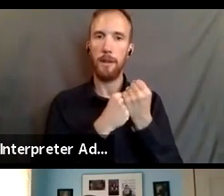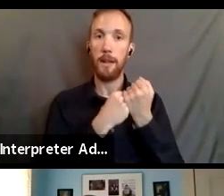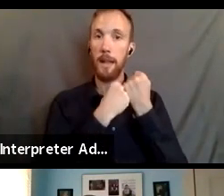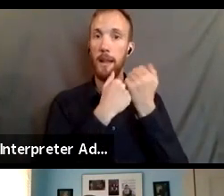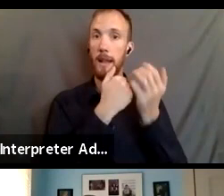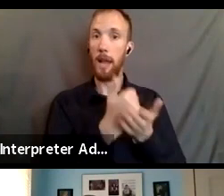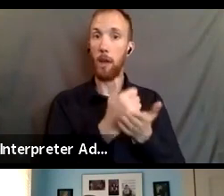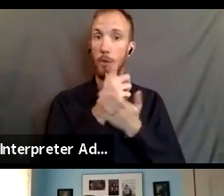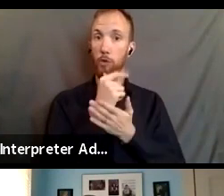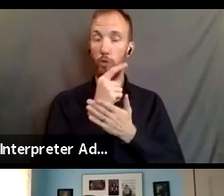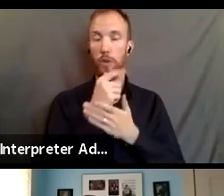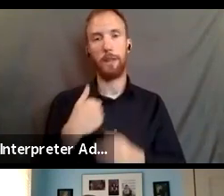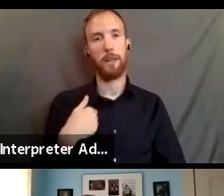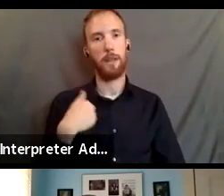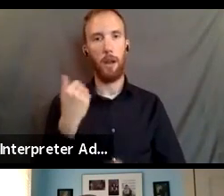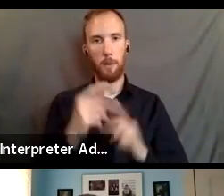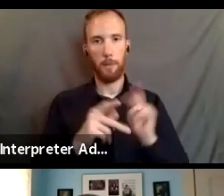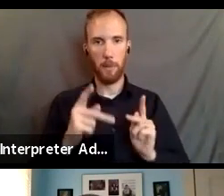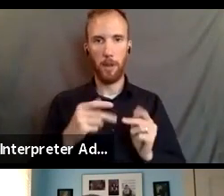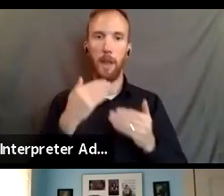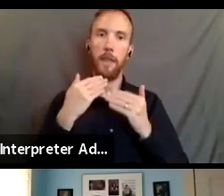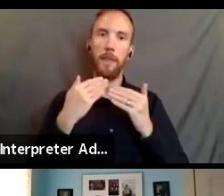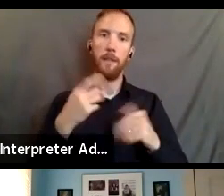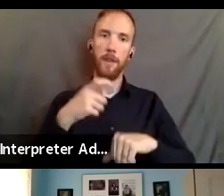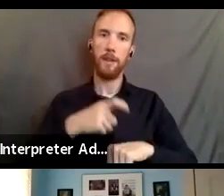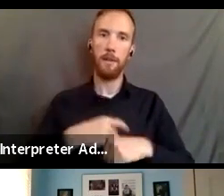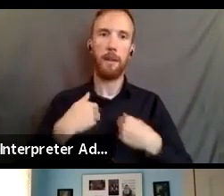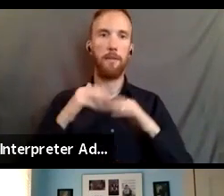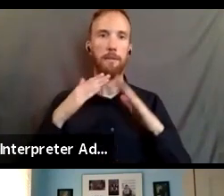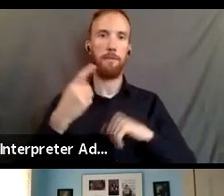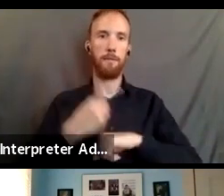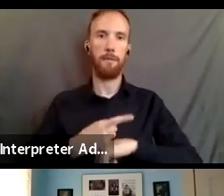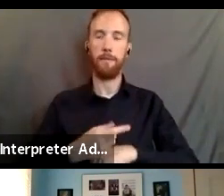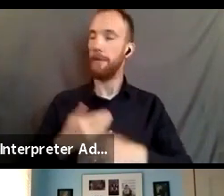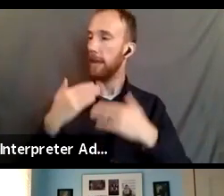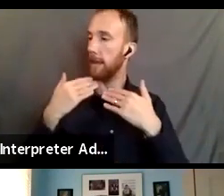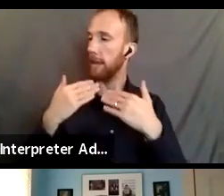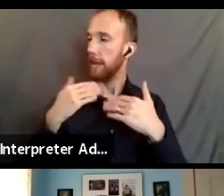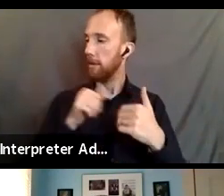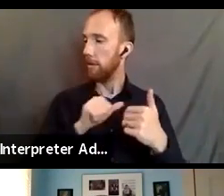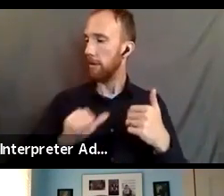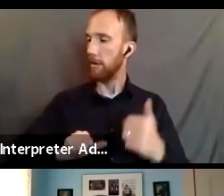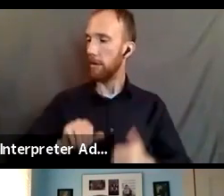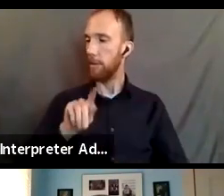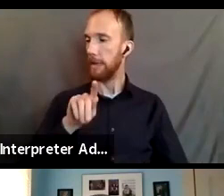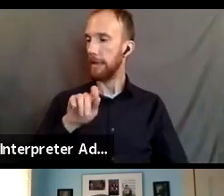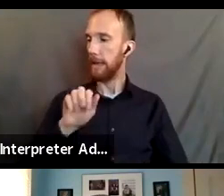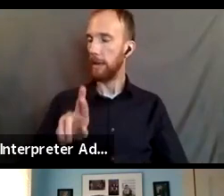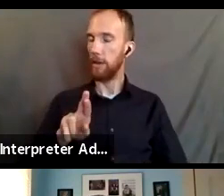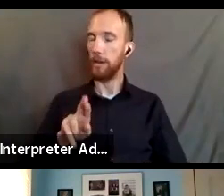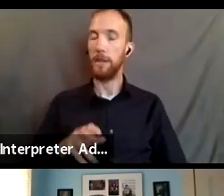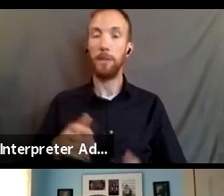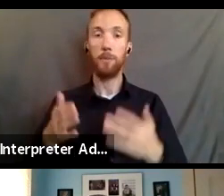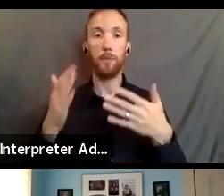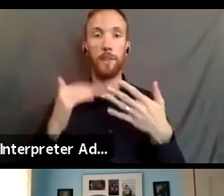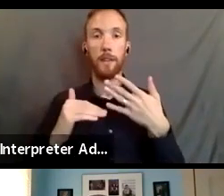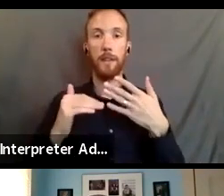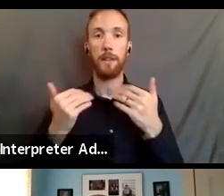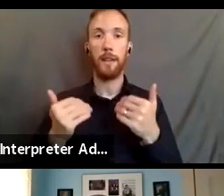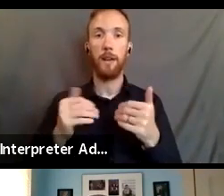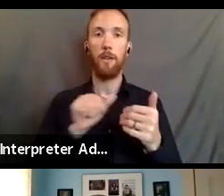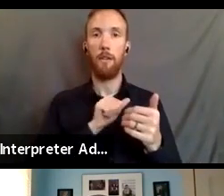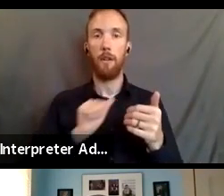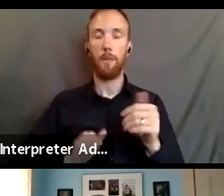time have a good day thank you elder woman taylor moving on mr president we now have aldermen from the